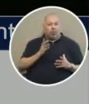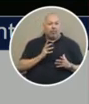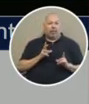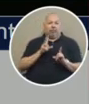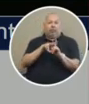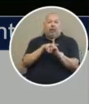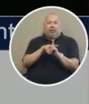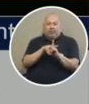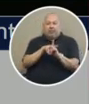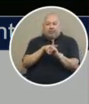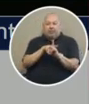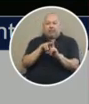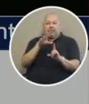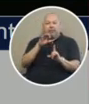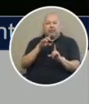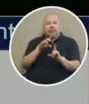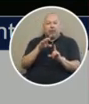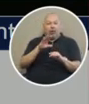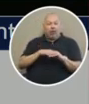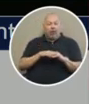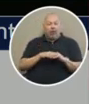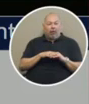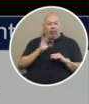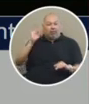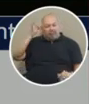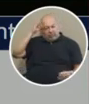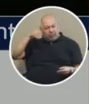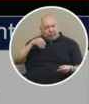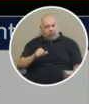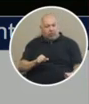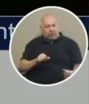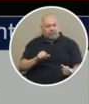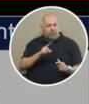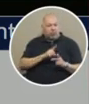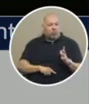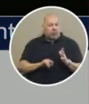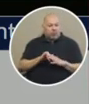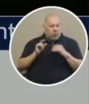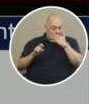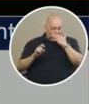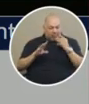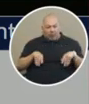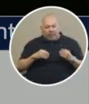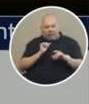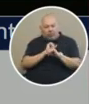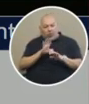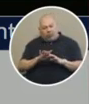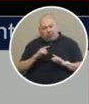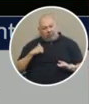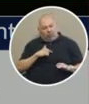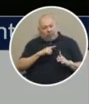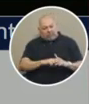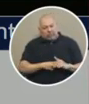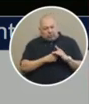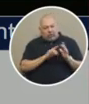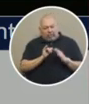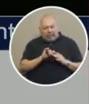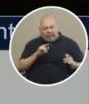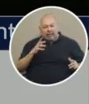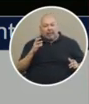granted by the federal reimbursement side as far as what's going to be provided to employers. And so we've already implemented those